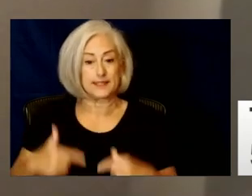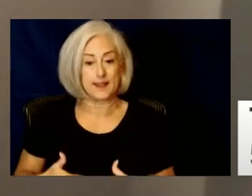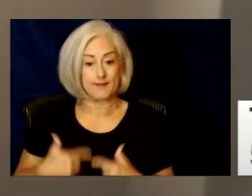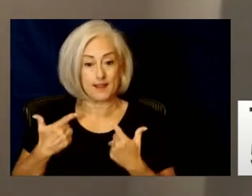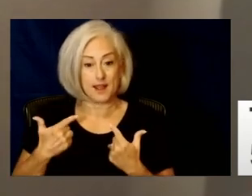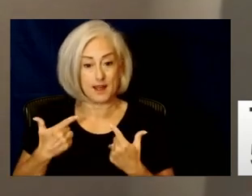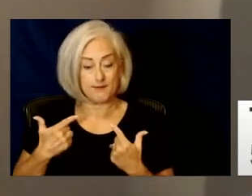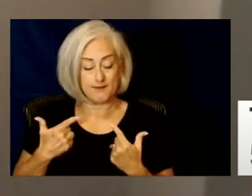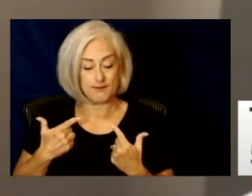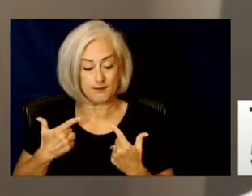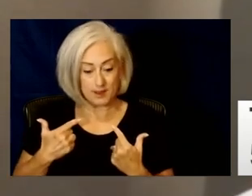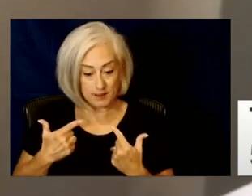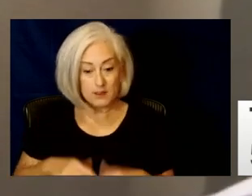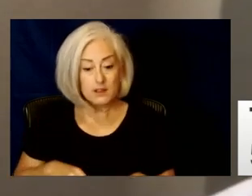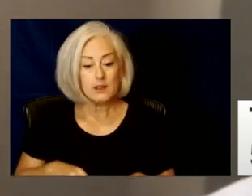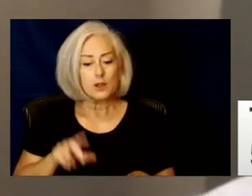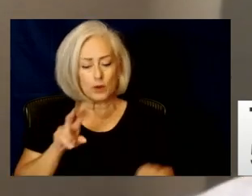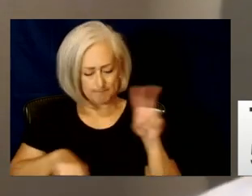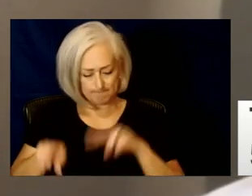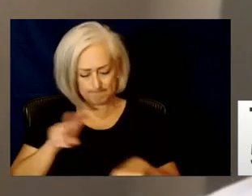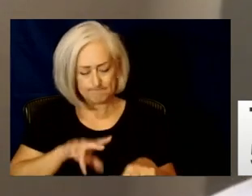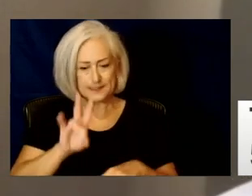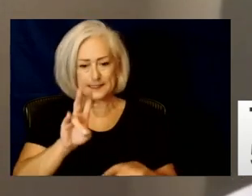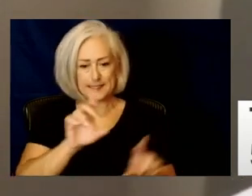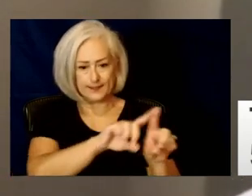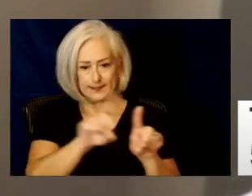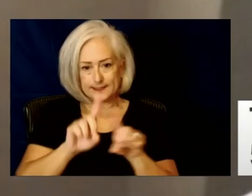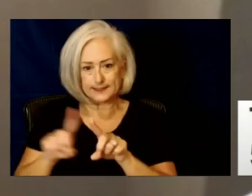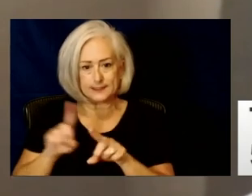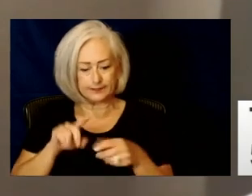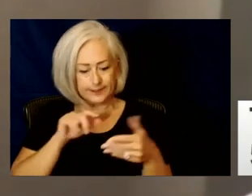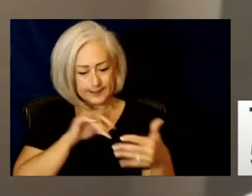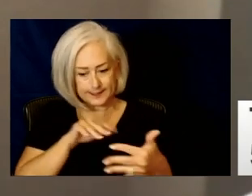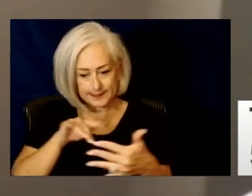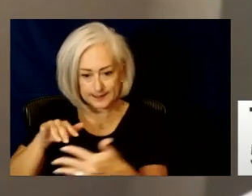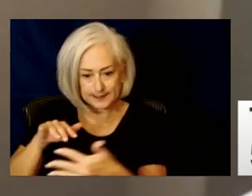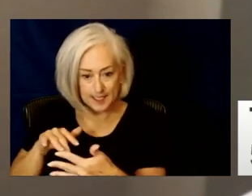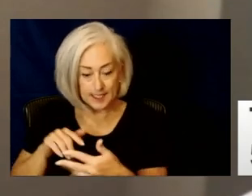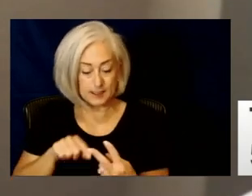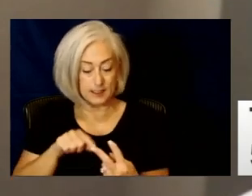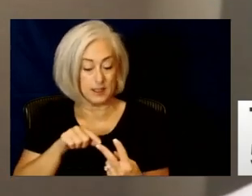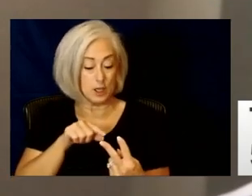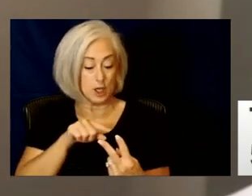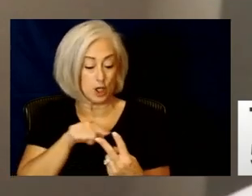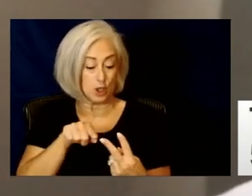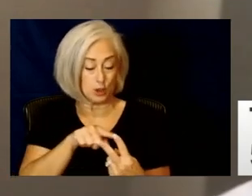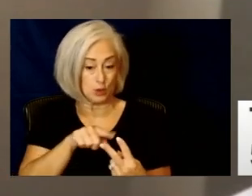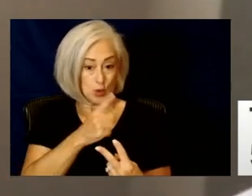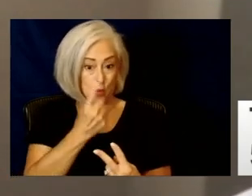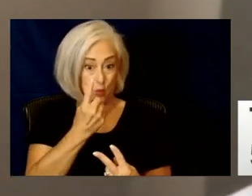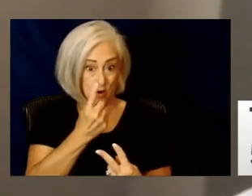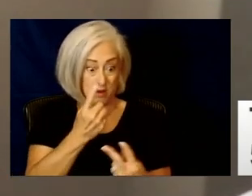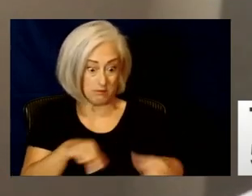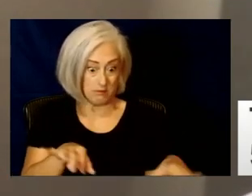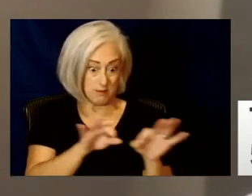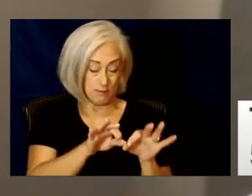7 trials, two big ones, one in Europe, one here in the United States, they found